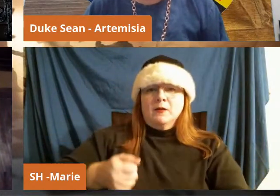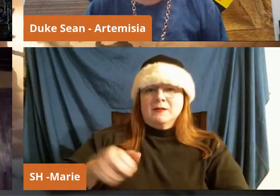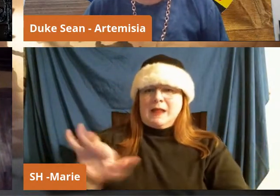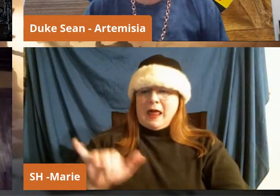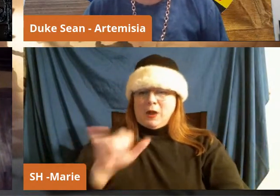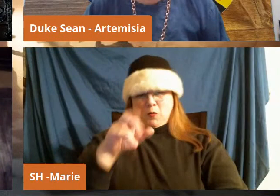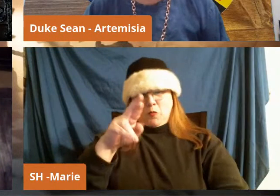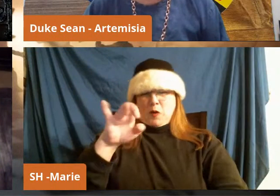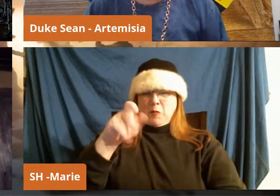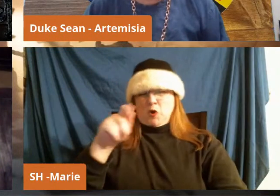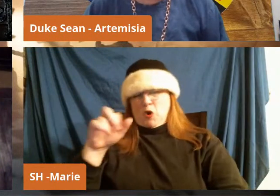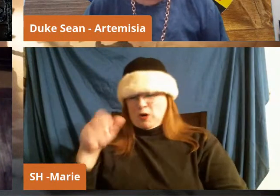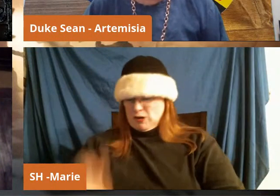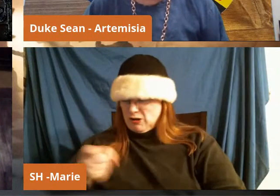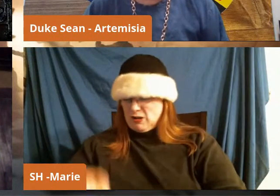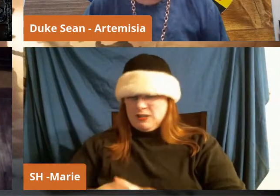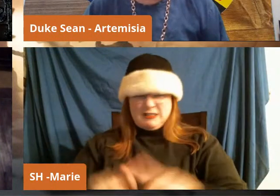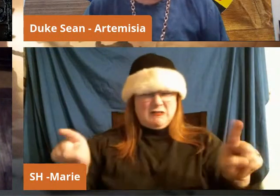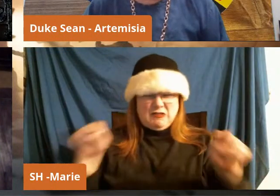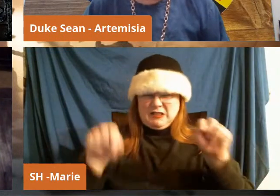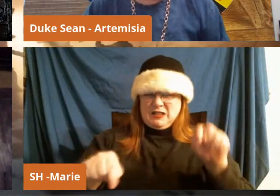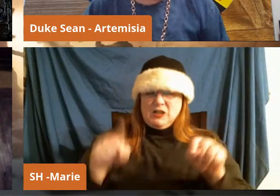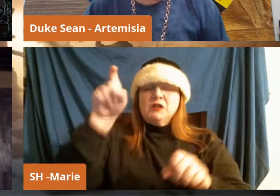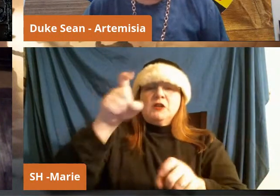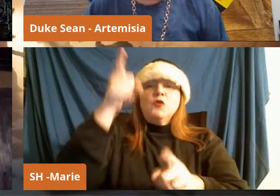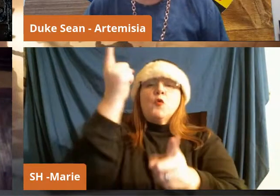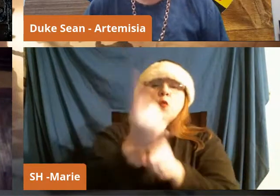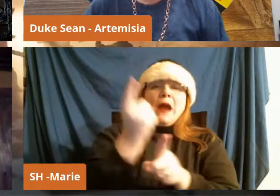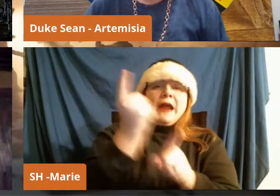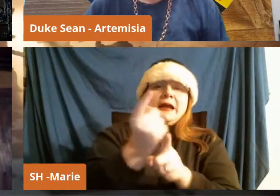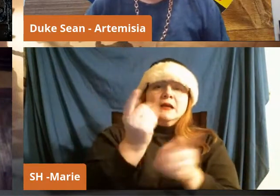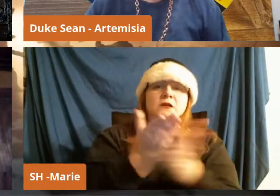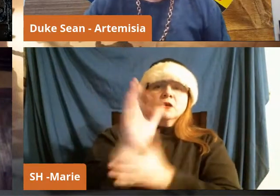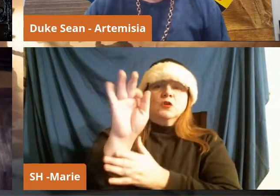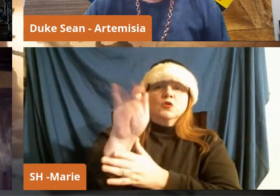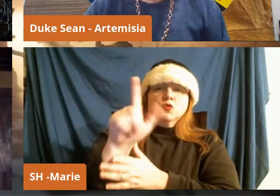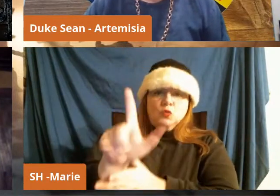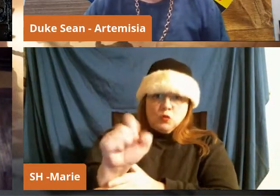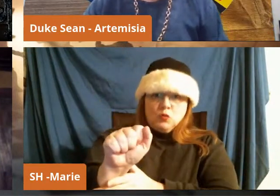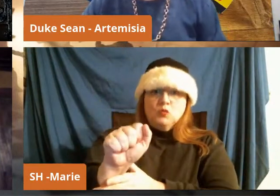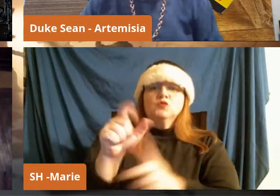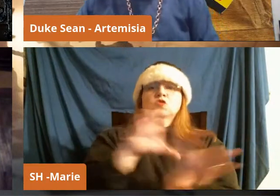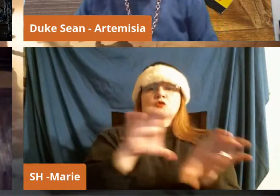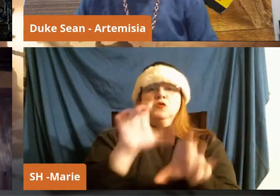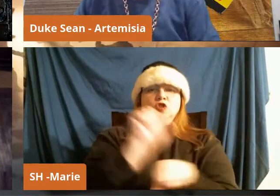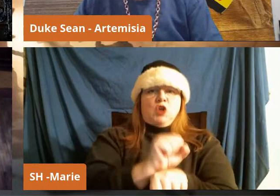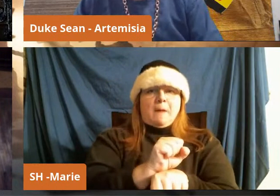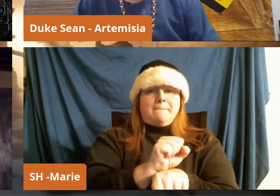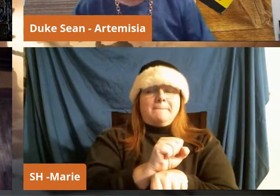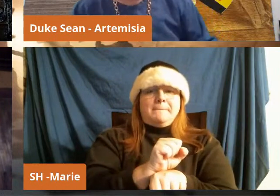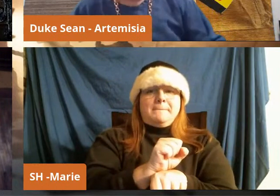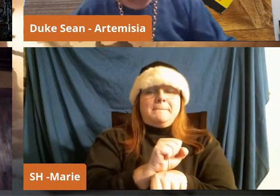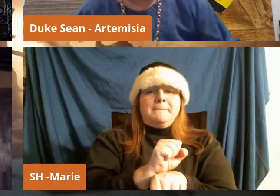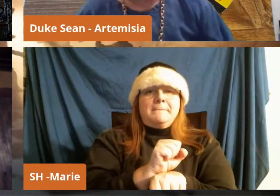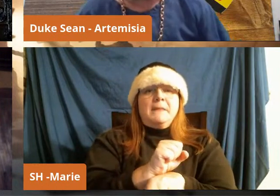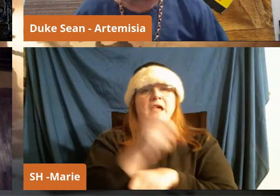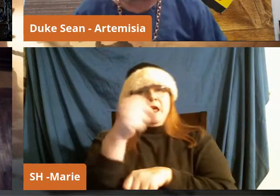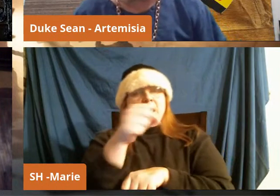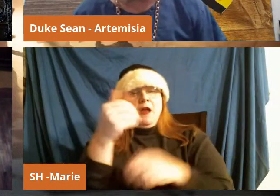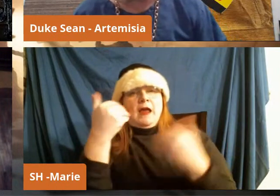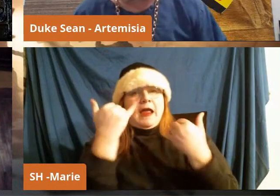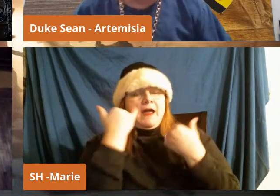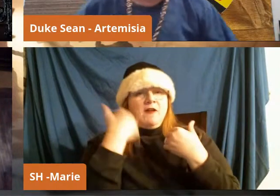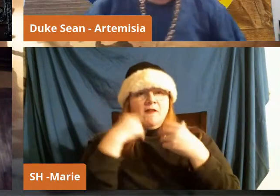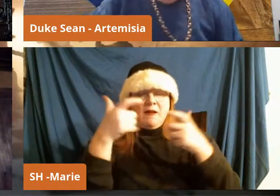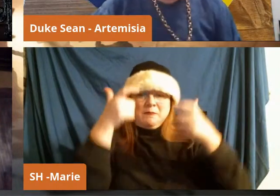Like there's at some point you have to have the right tools to do the job, right? So if you have a